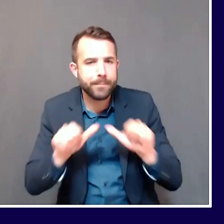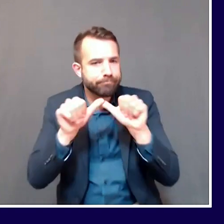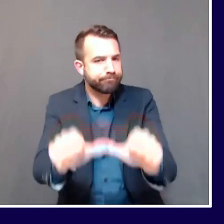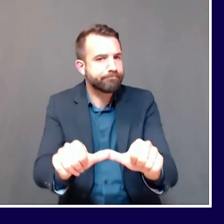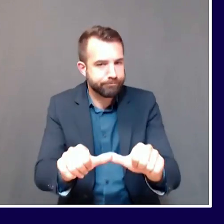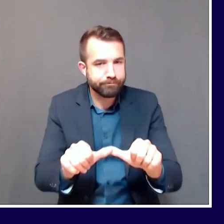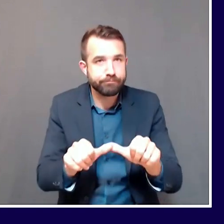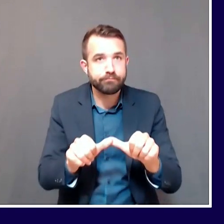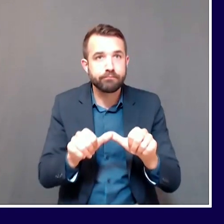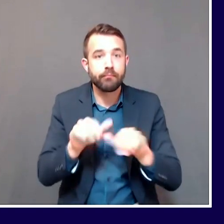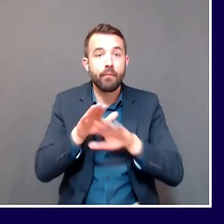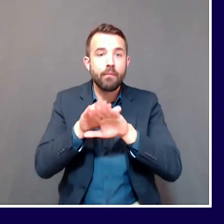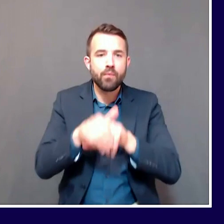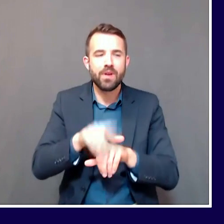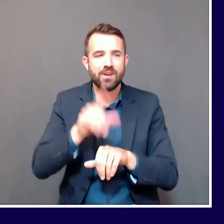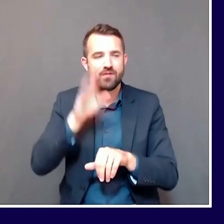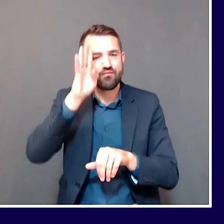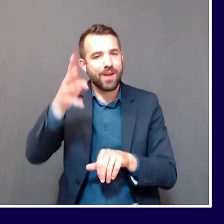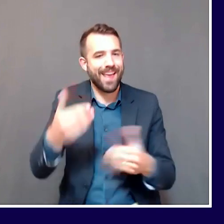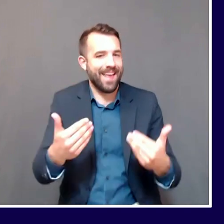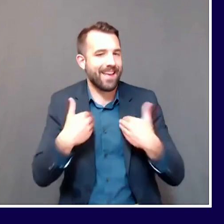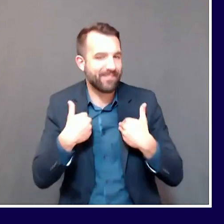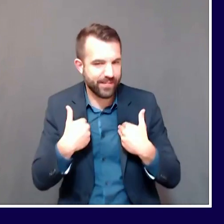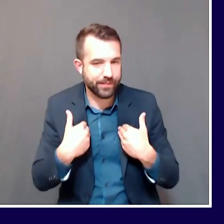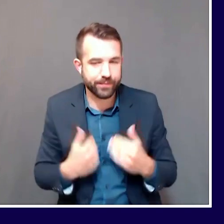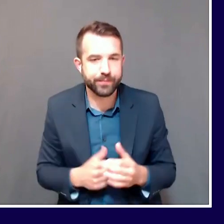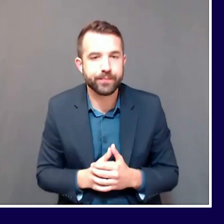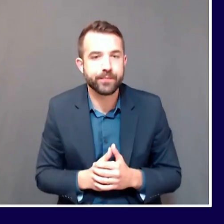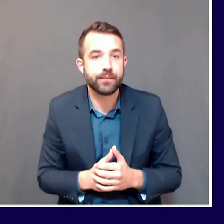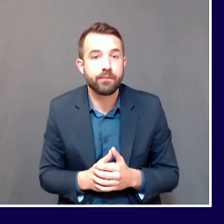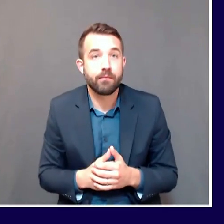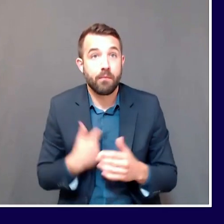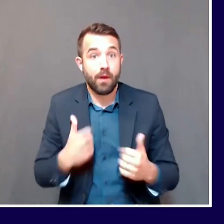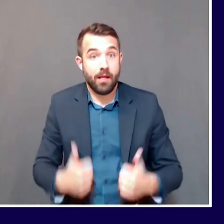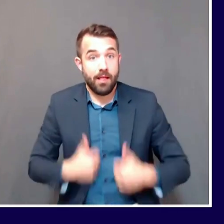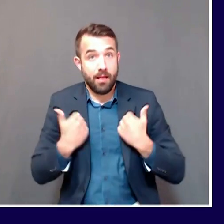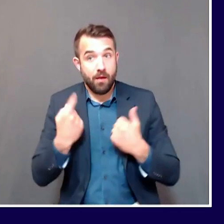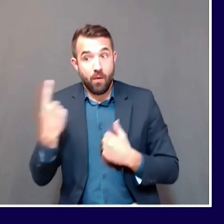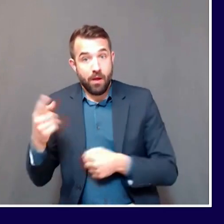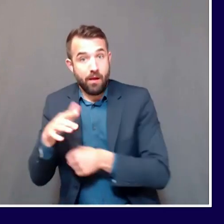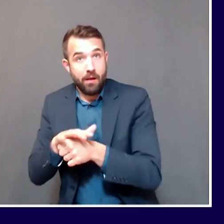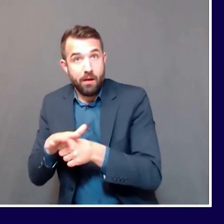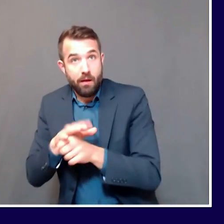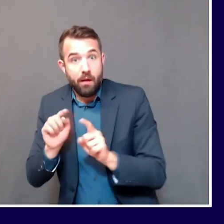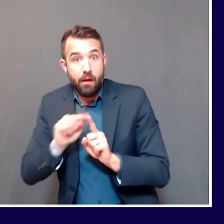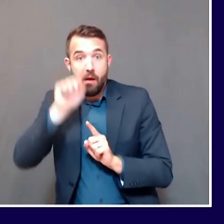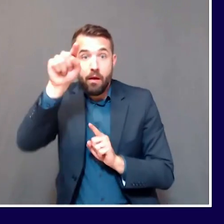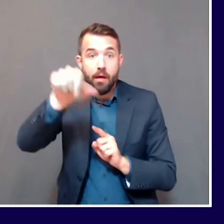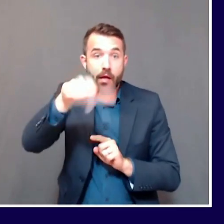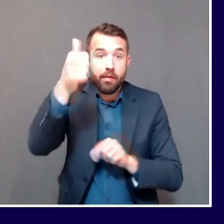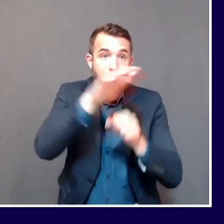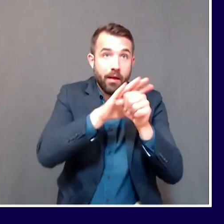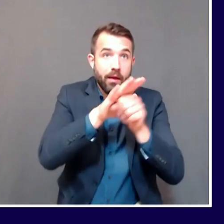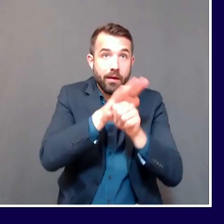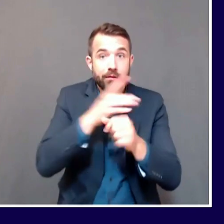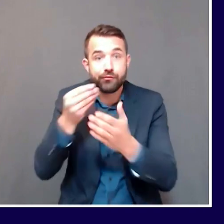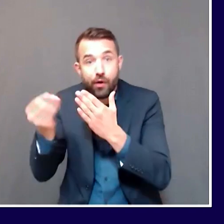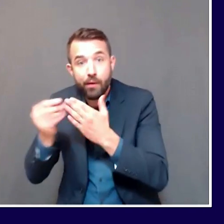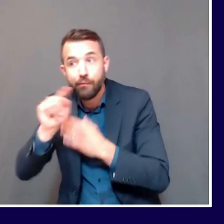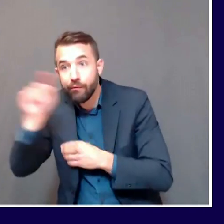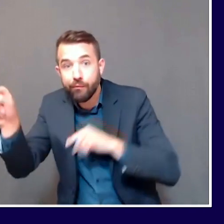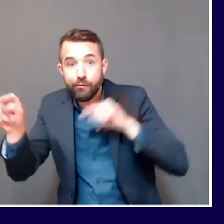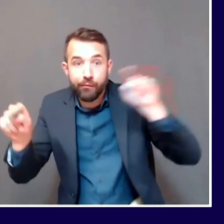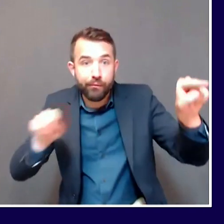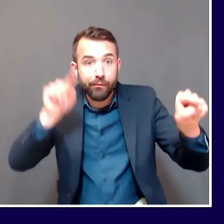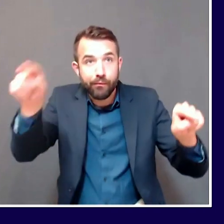as an example, I live in one county, I work in another county, I shop in a third county, I get healthcare in a fourth county,